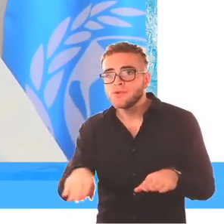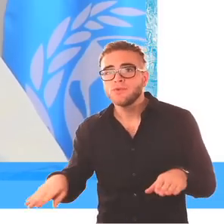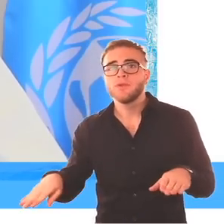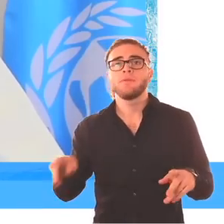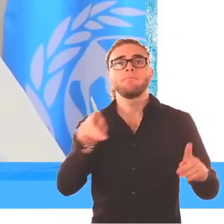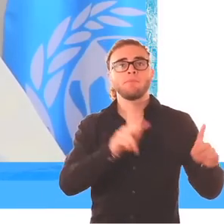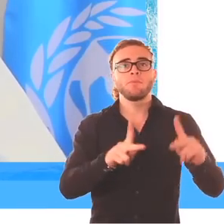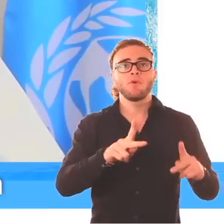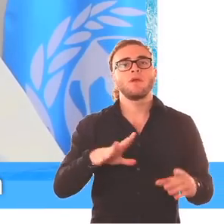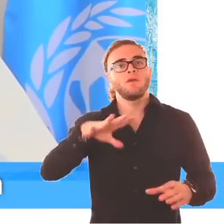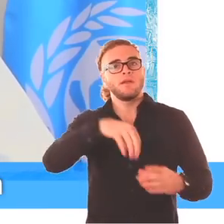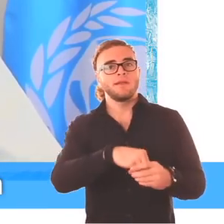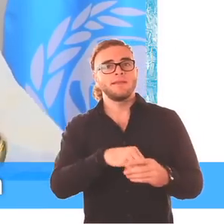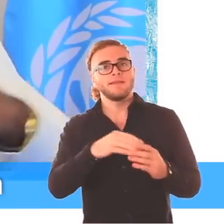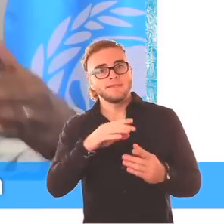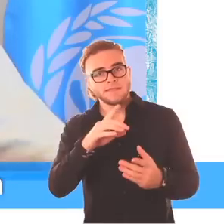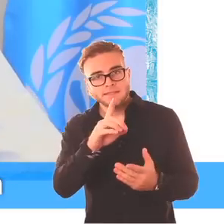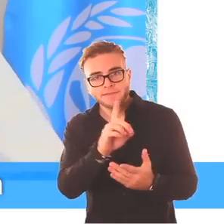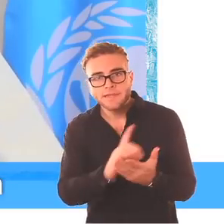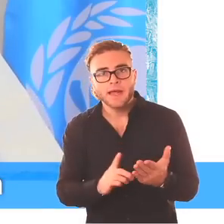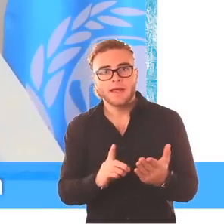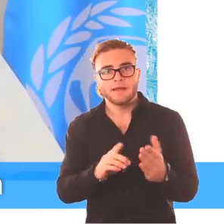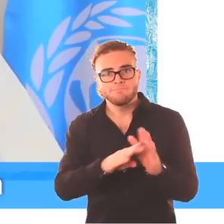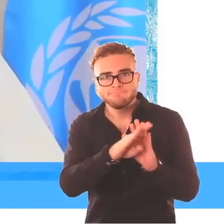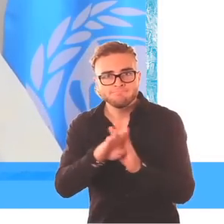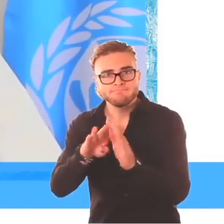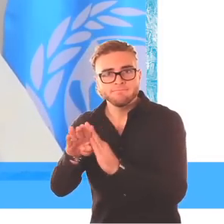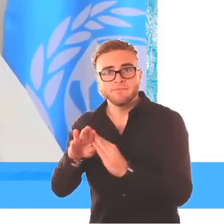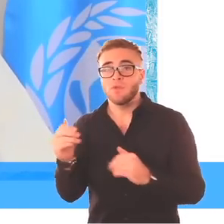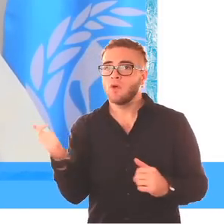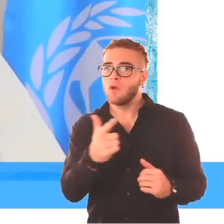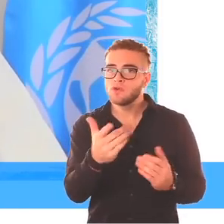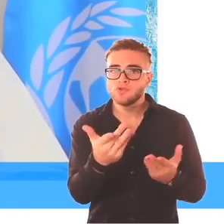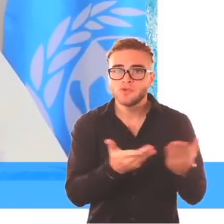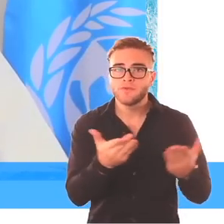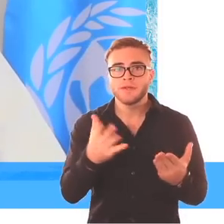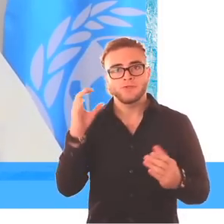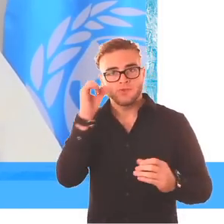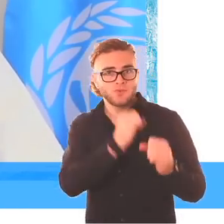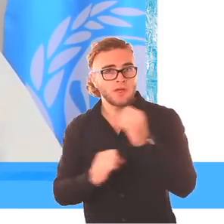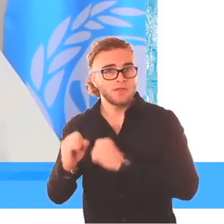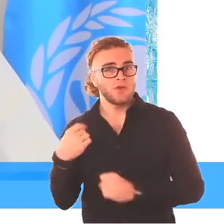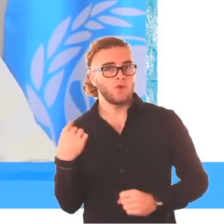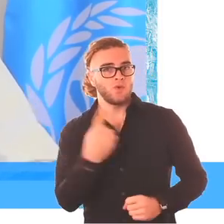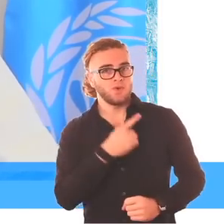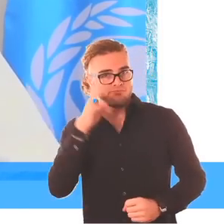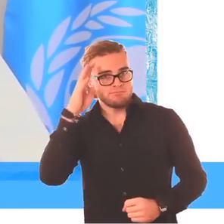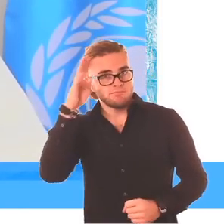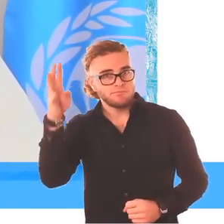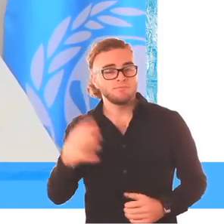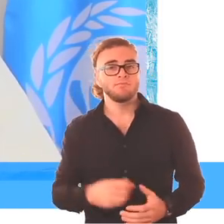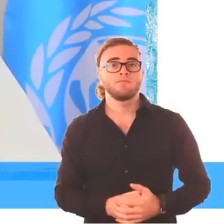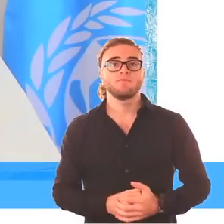with disabilities and people with disabilities in the design of all our services and in all the